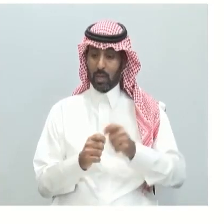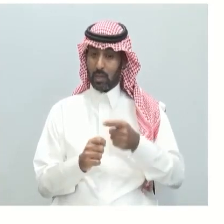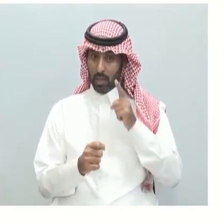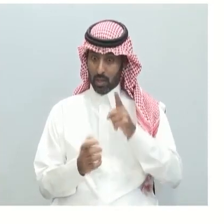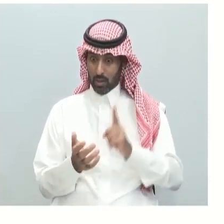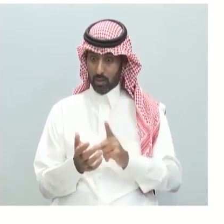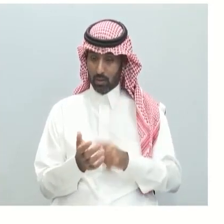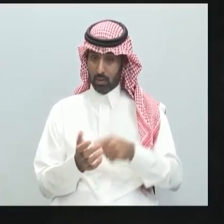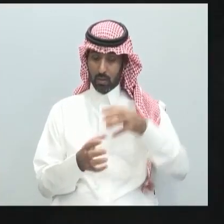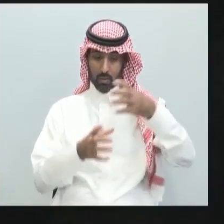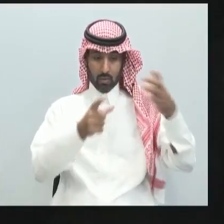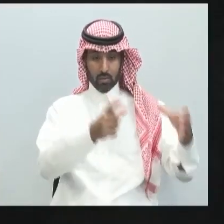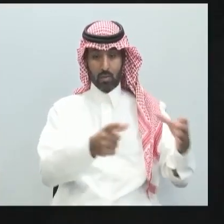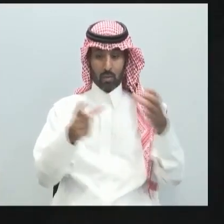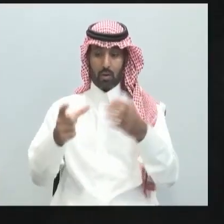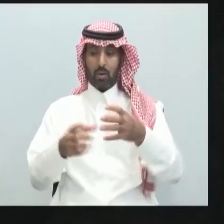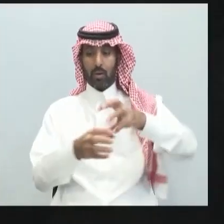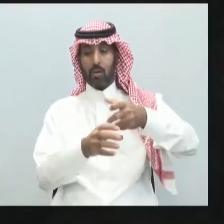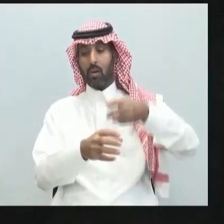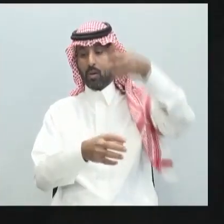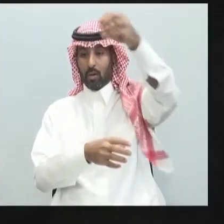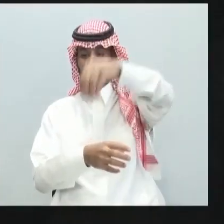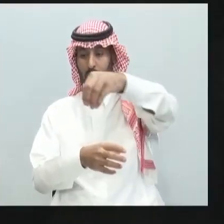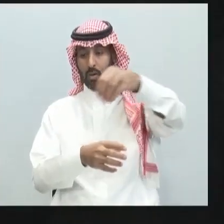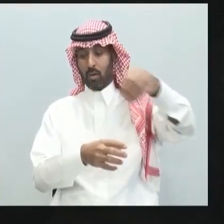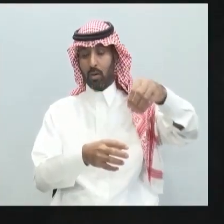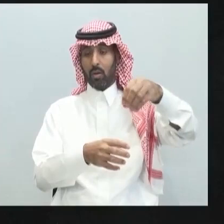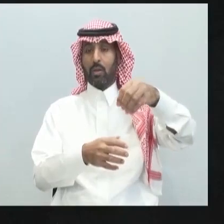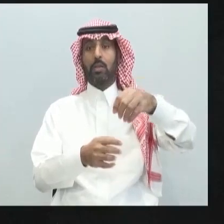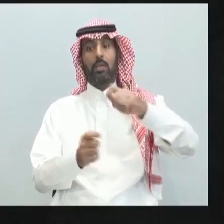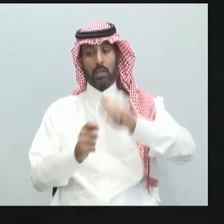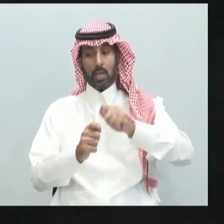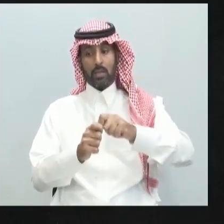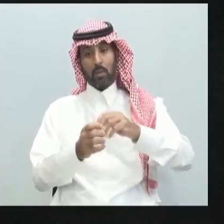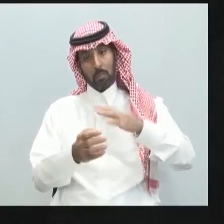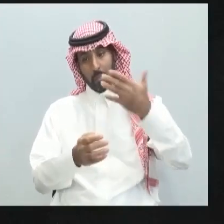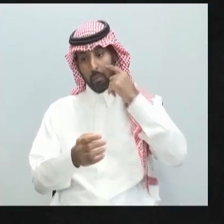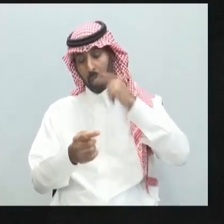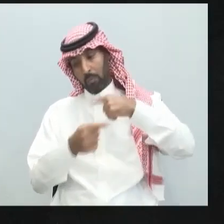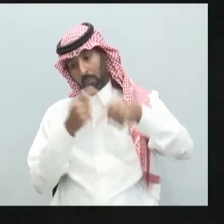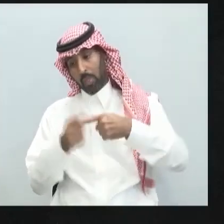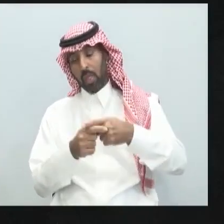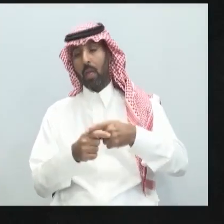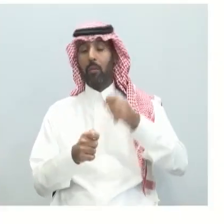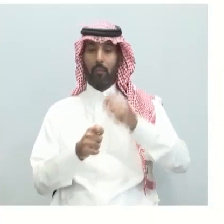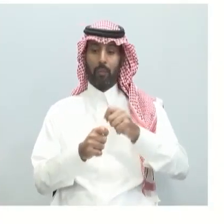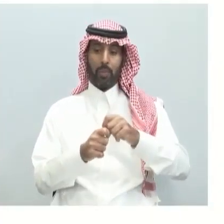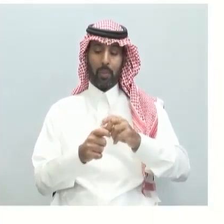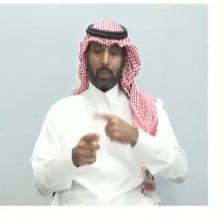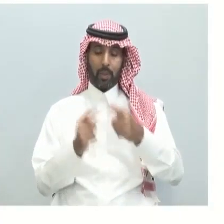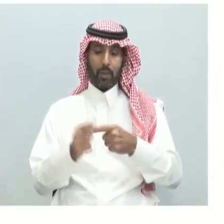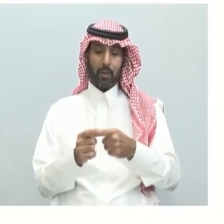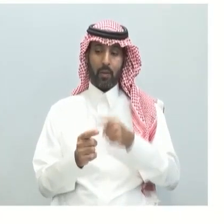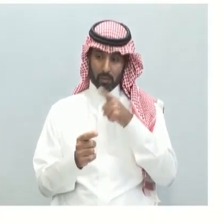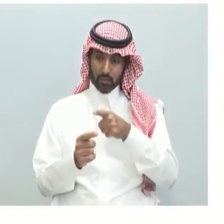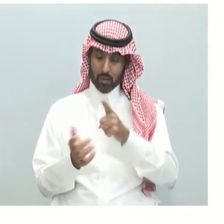we put the trash in the recycling bin, is it actually recycled? He says here,